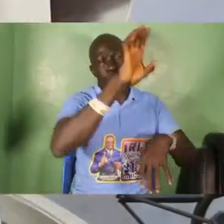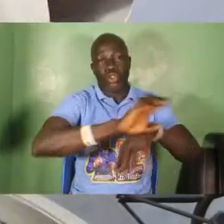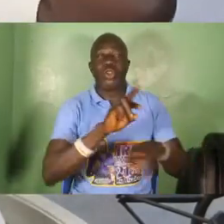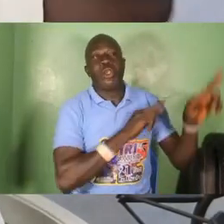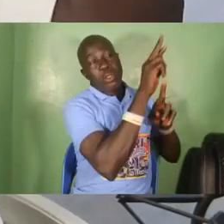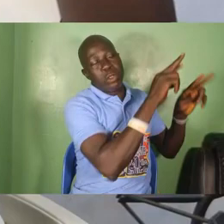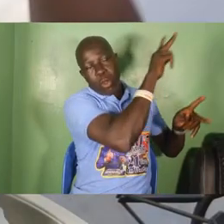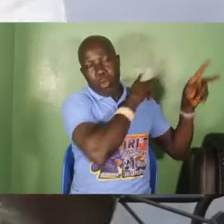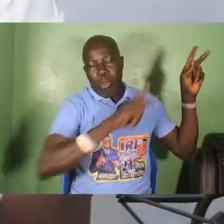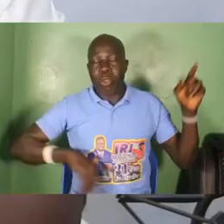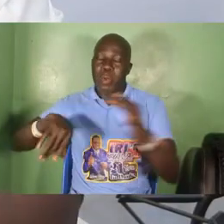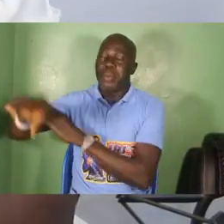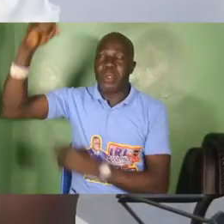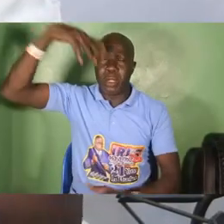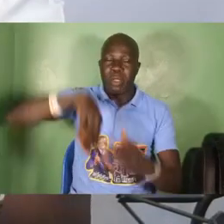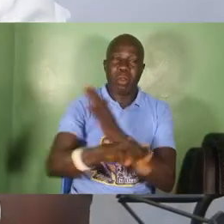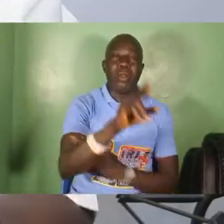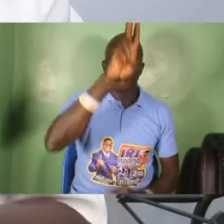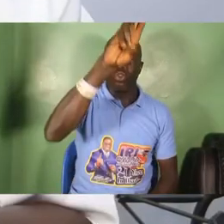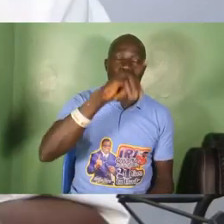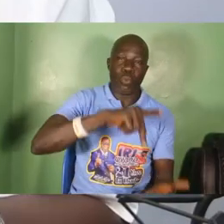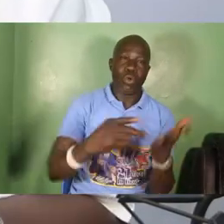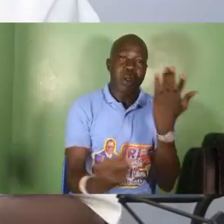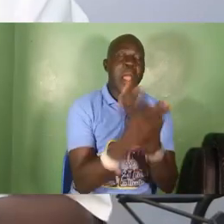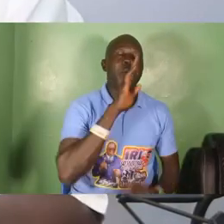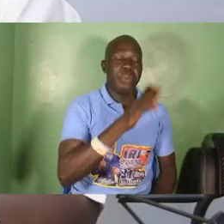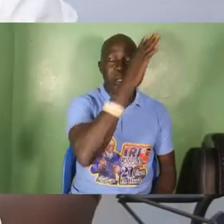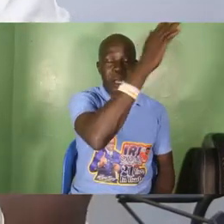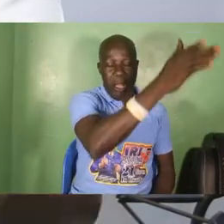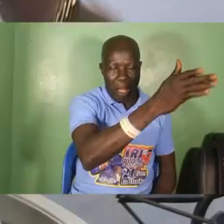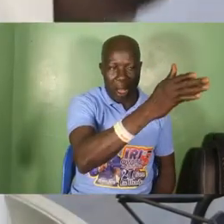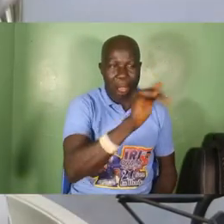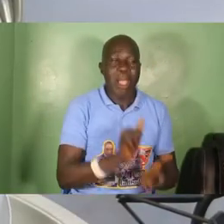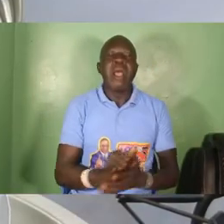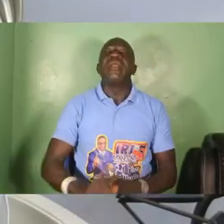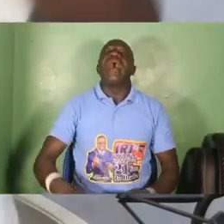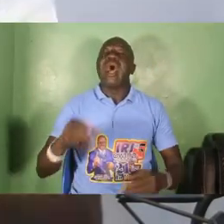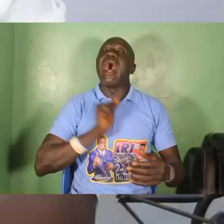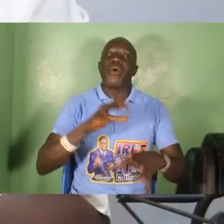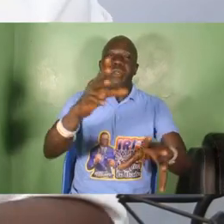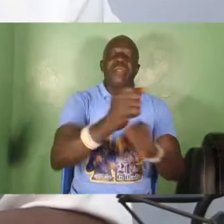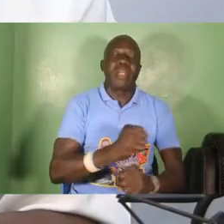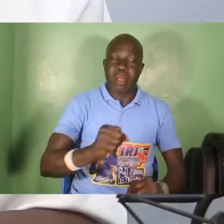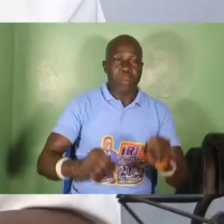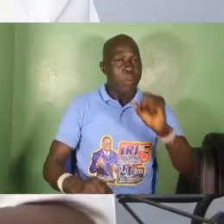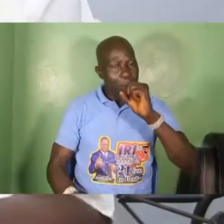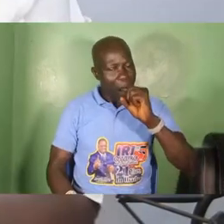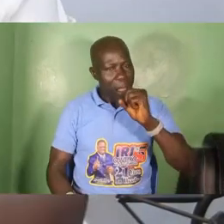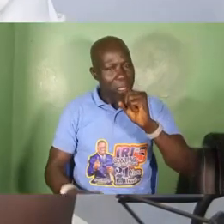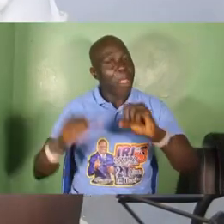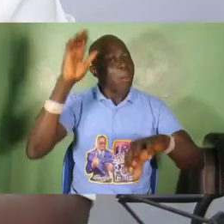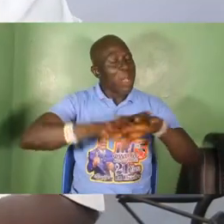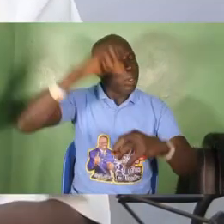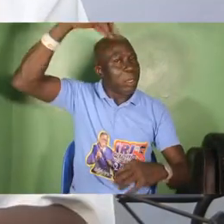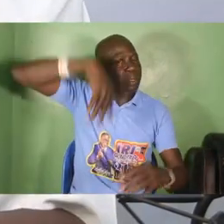Shiba. Ni agbara Olorun lo. By the grace of God, my program mejeje ni mo ma. These two programs I'll be there. Agbo meje la magba program. We will take up the message. La